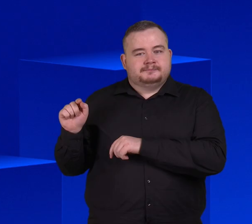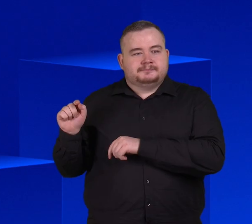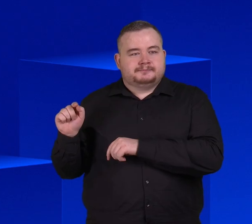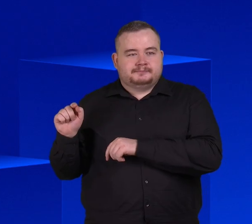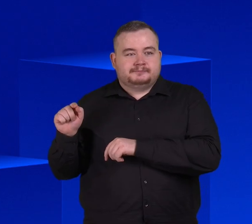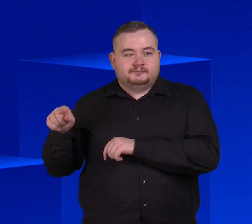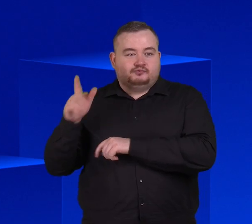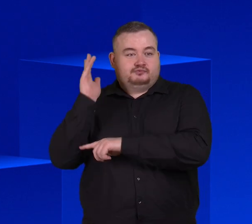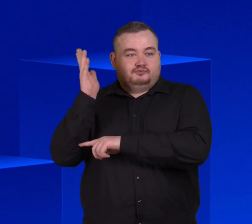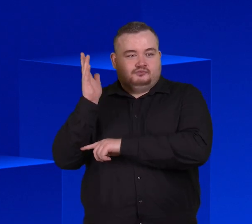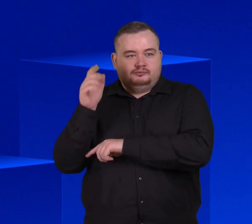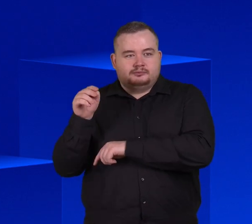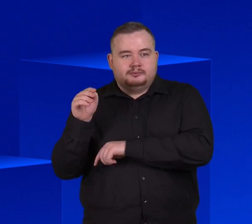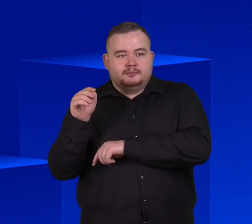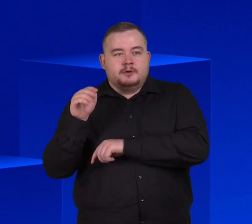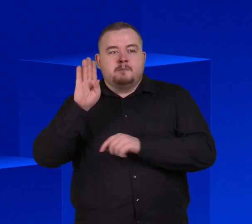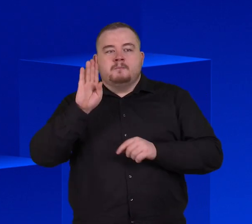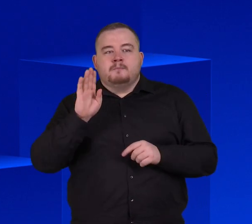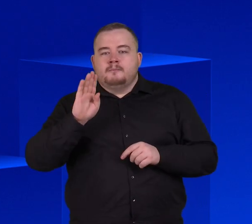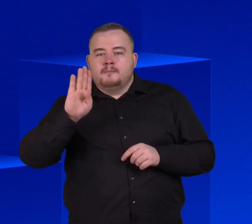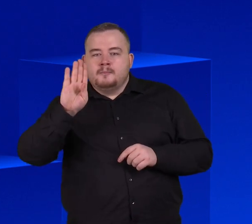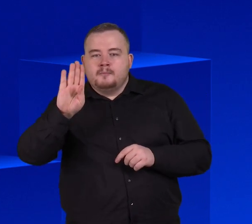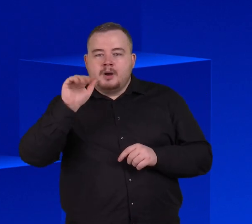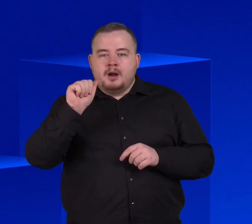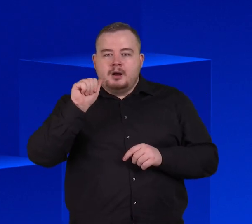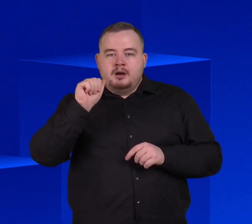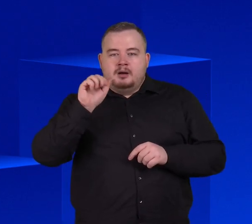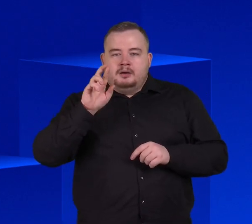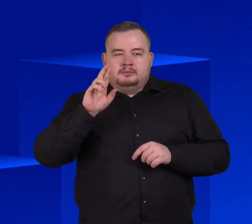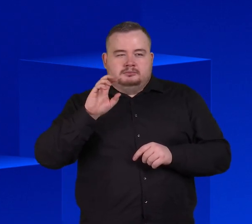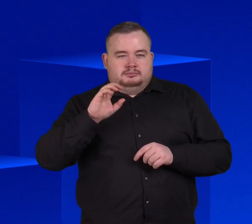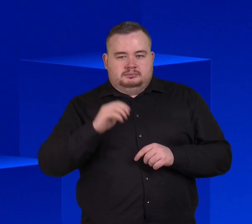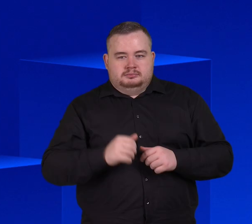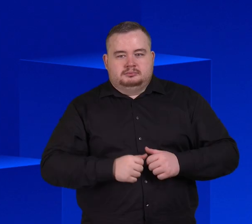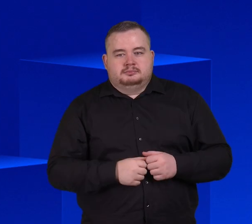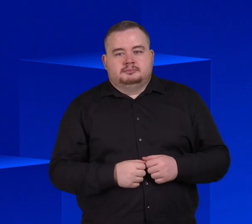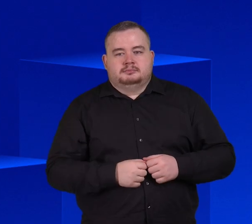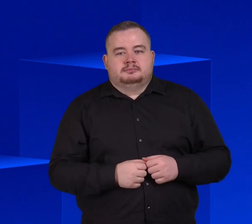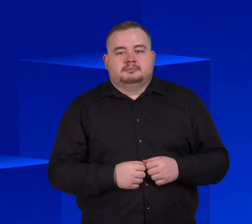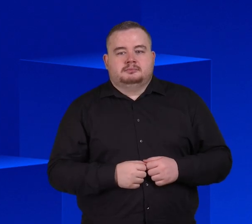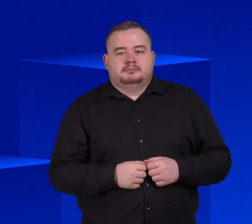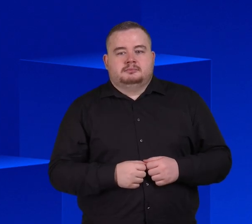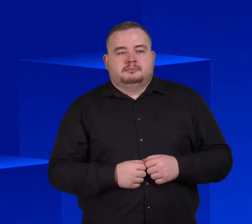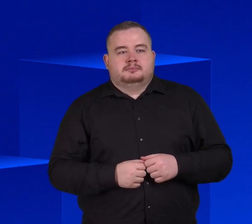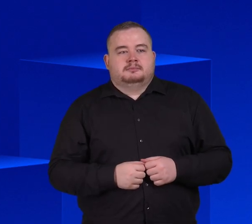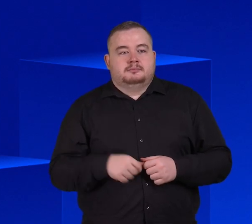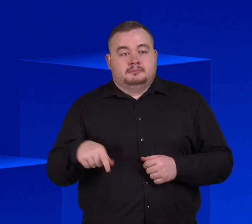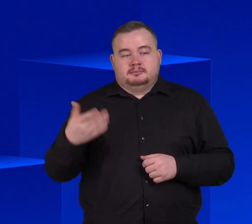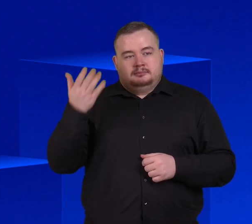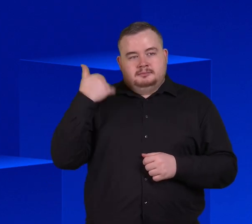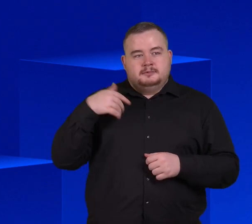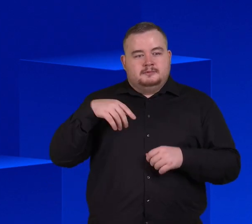in December 2005, after finalizing the European multi-annual budget